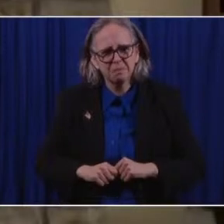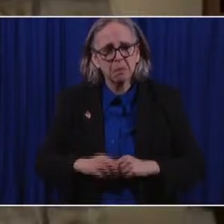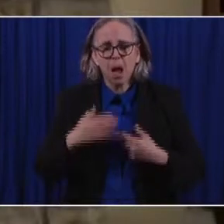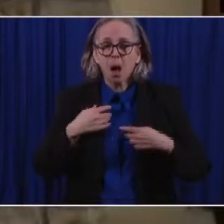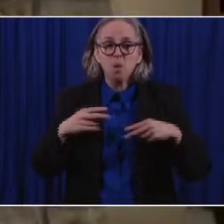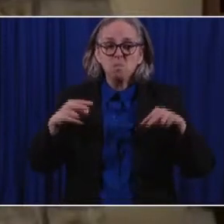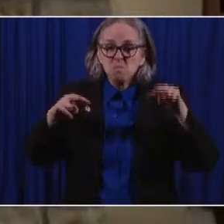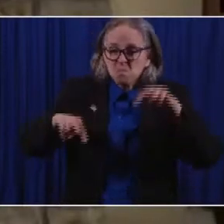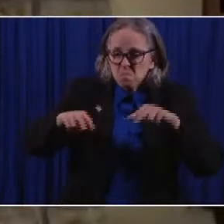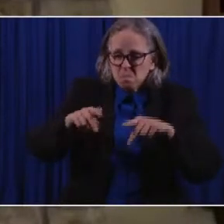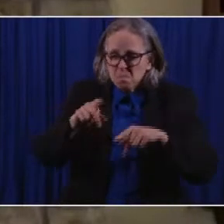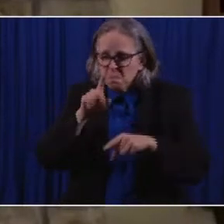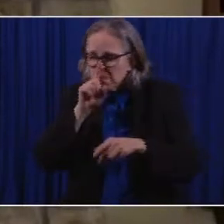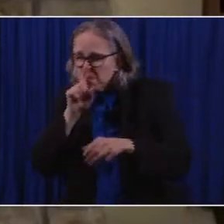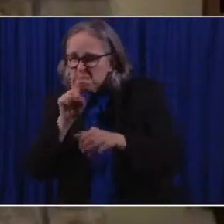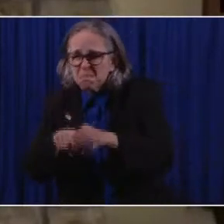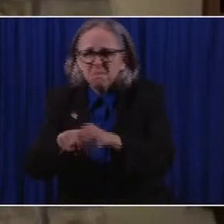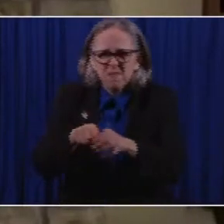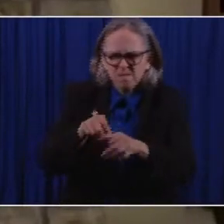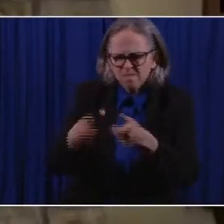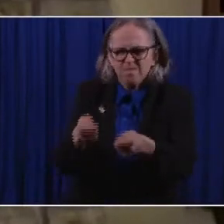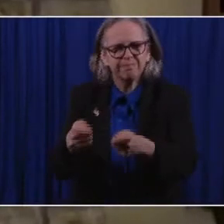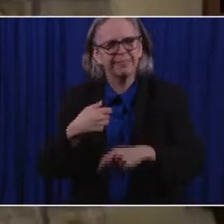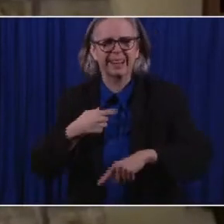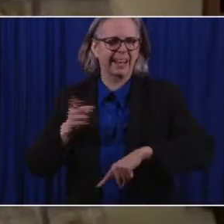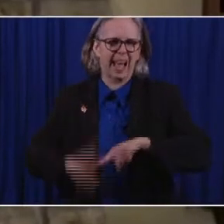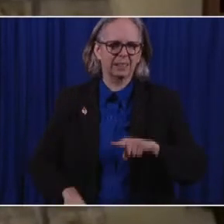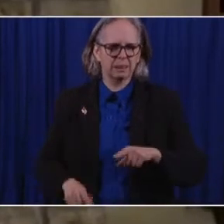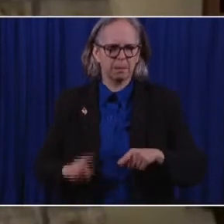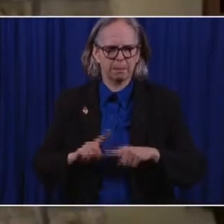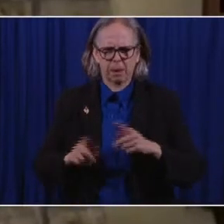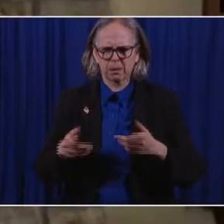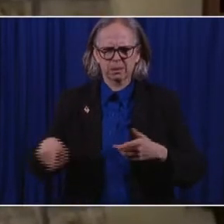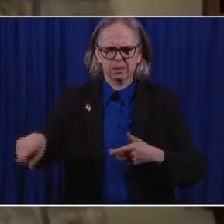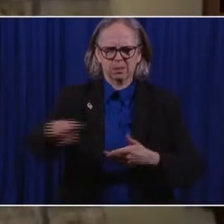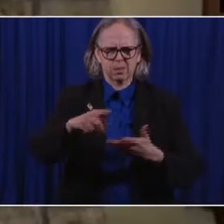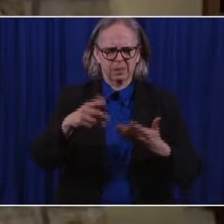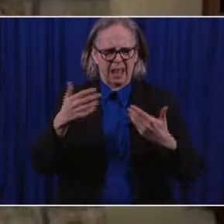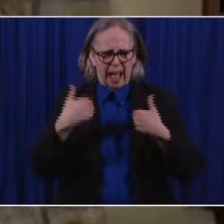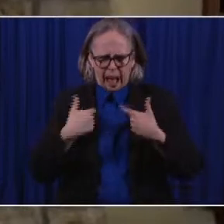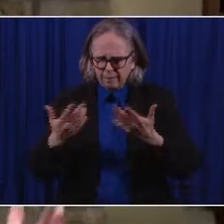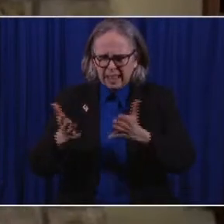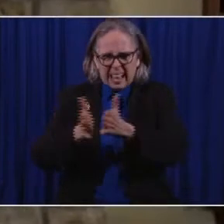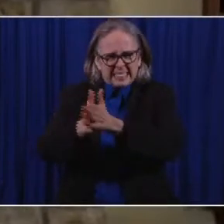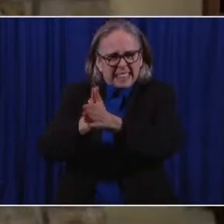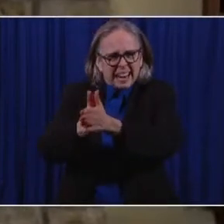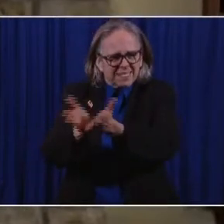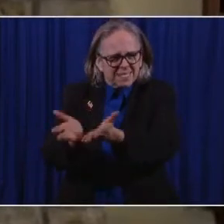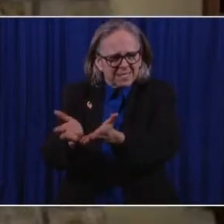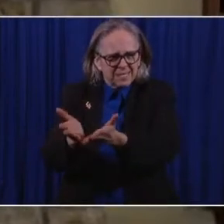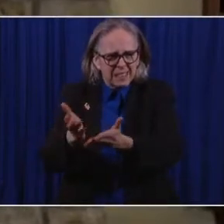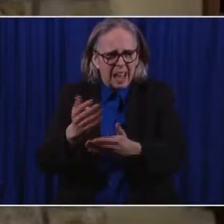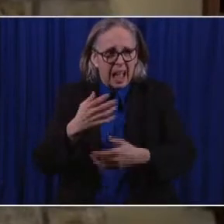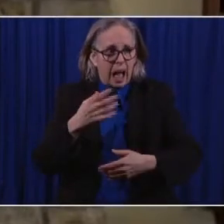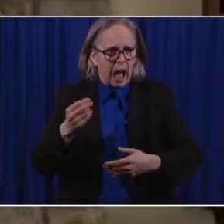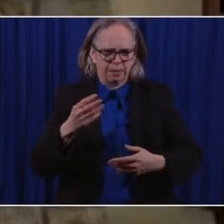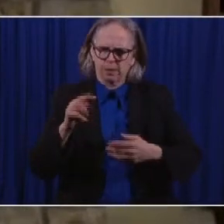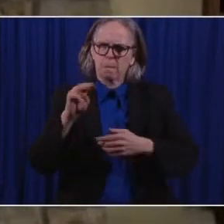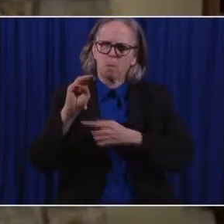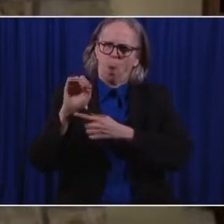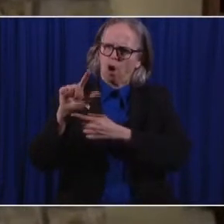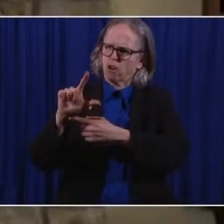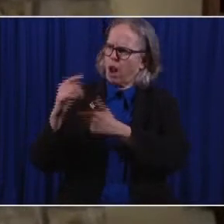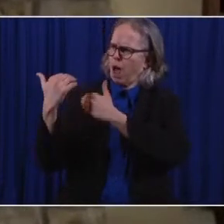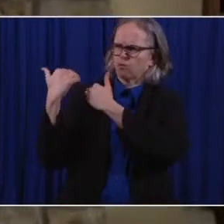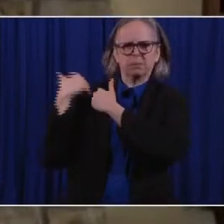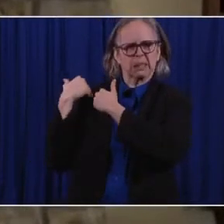moral, to get those in people's arms. And I have confidence that they will do that. John?